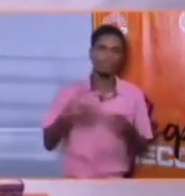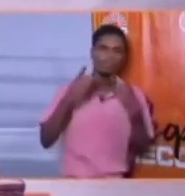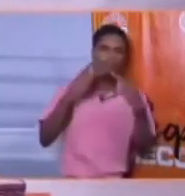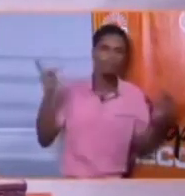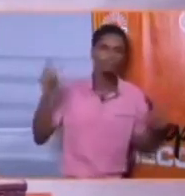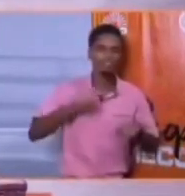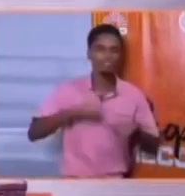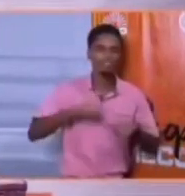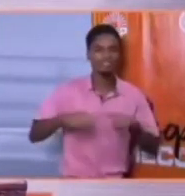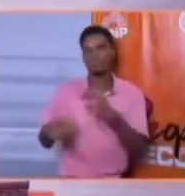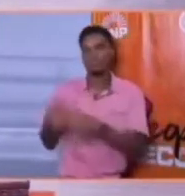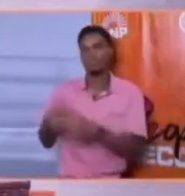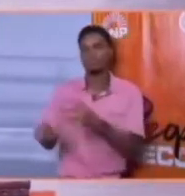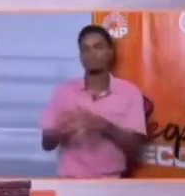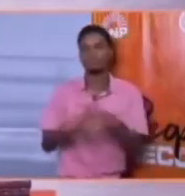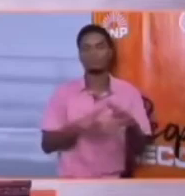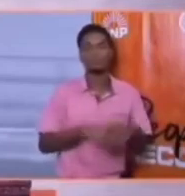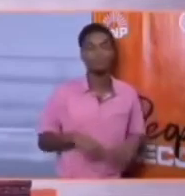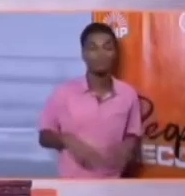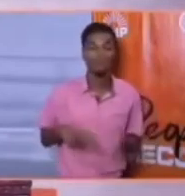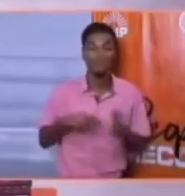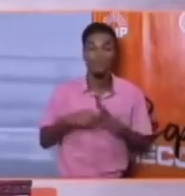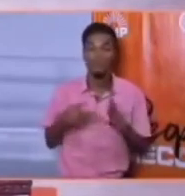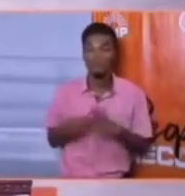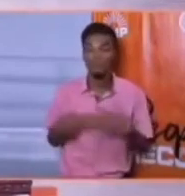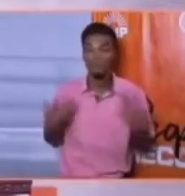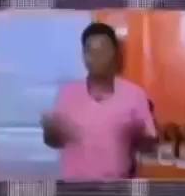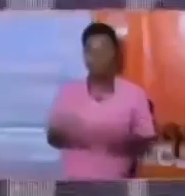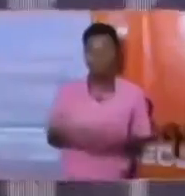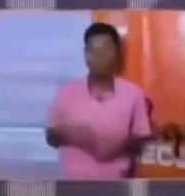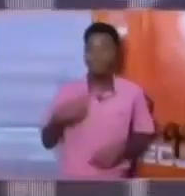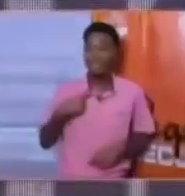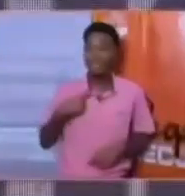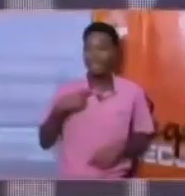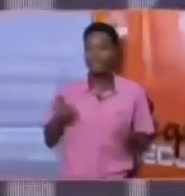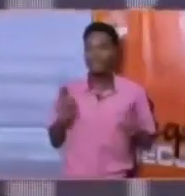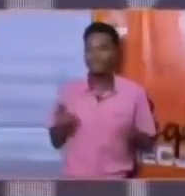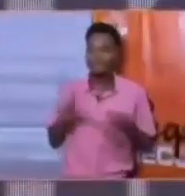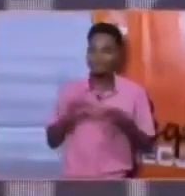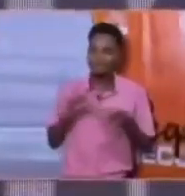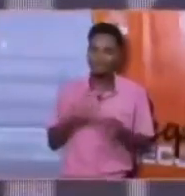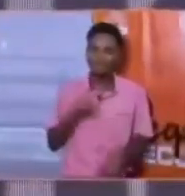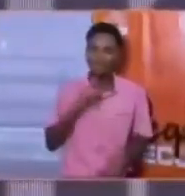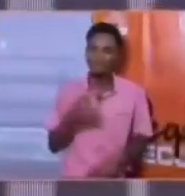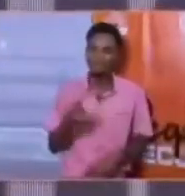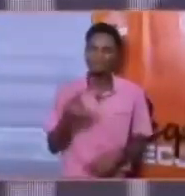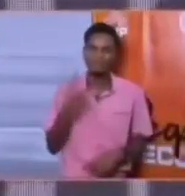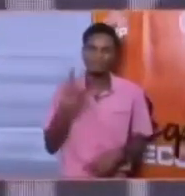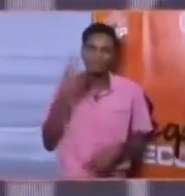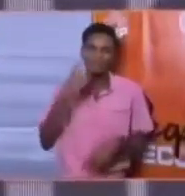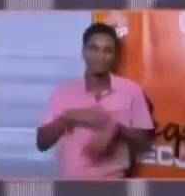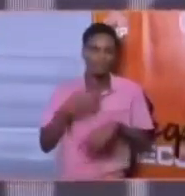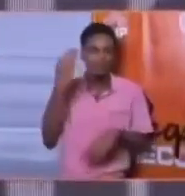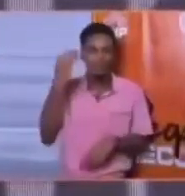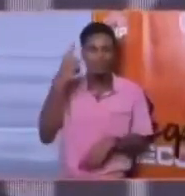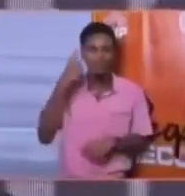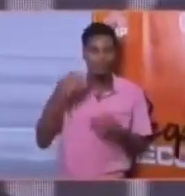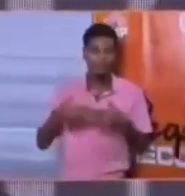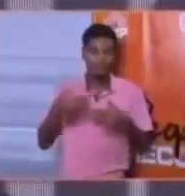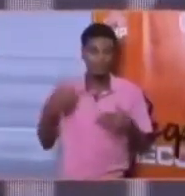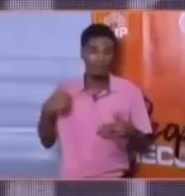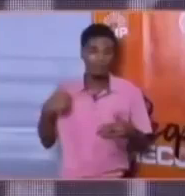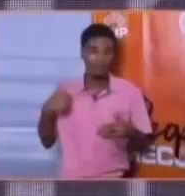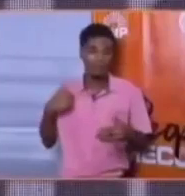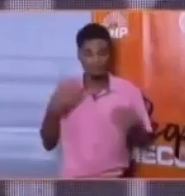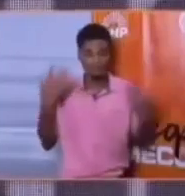these matters. Comrades, I had to hurry up and say that a second time, because before we reach and finish